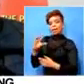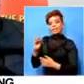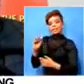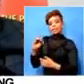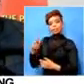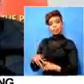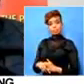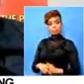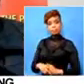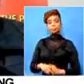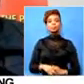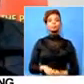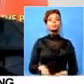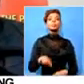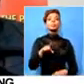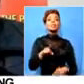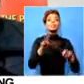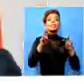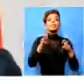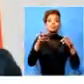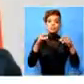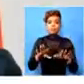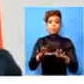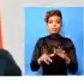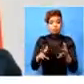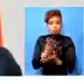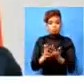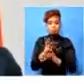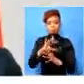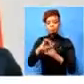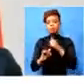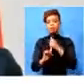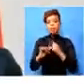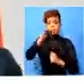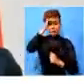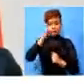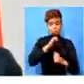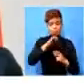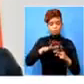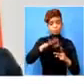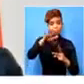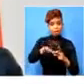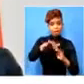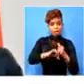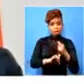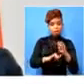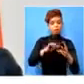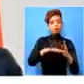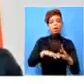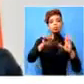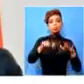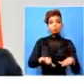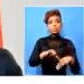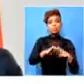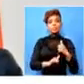We discussed this matter in April, May, and June in the Alliance, at the level of the